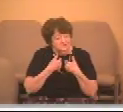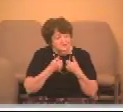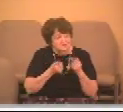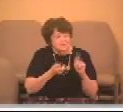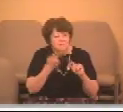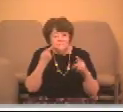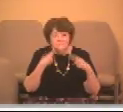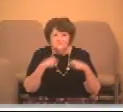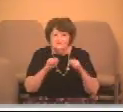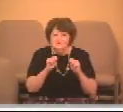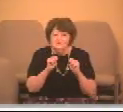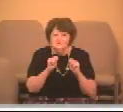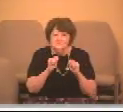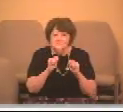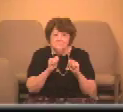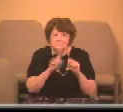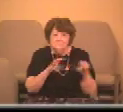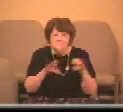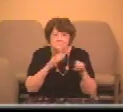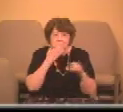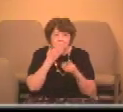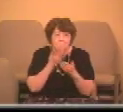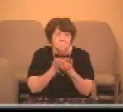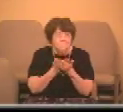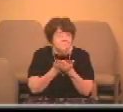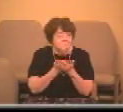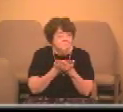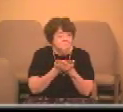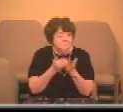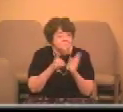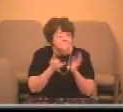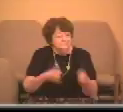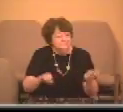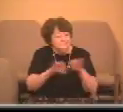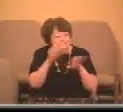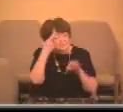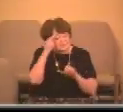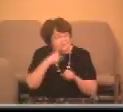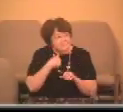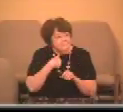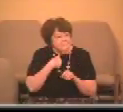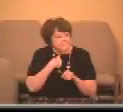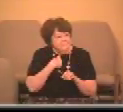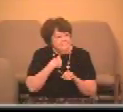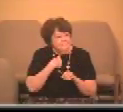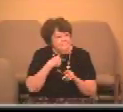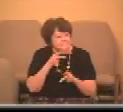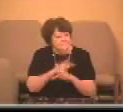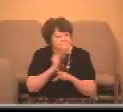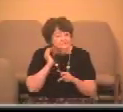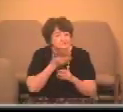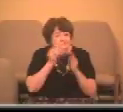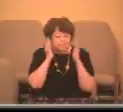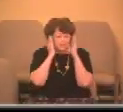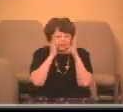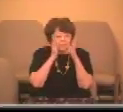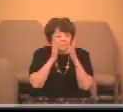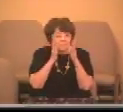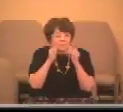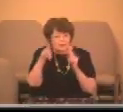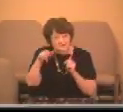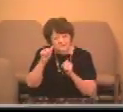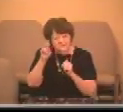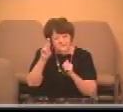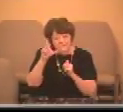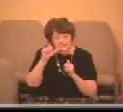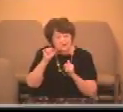trying hard to do good. Now, it's important for me to keep us grounded in the context of Paul's writing